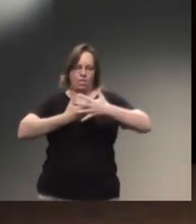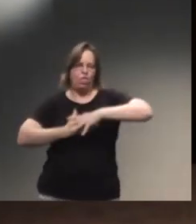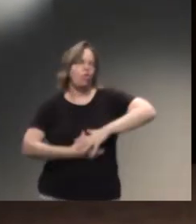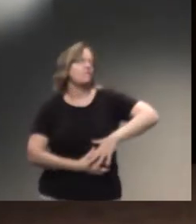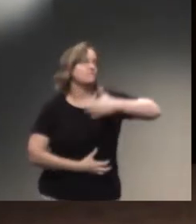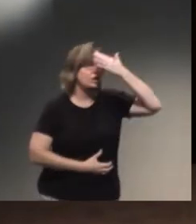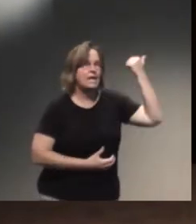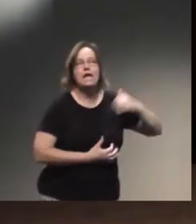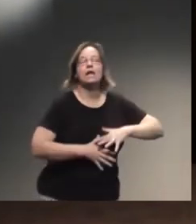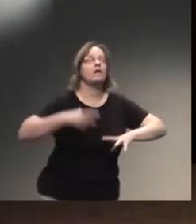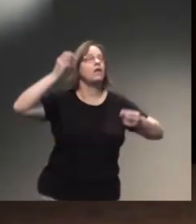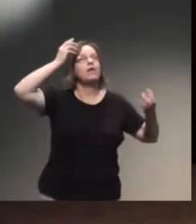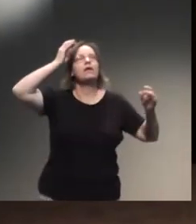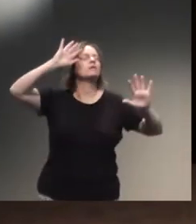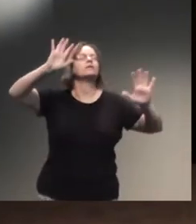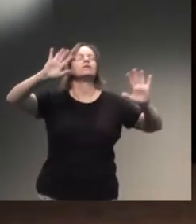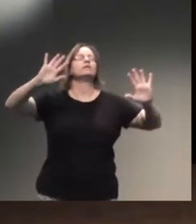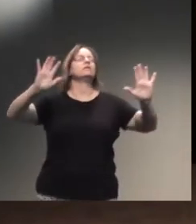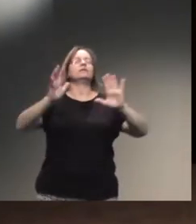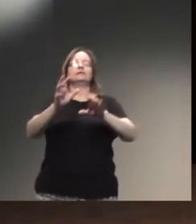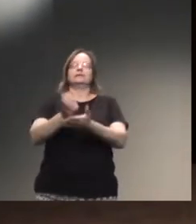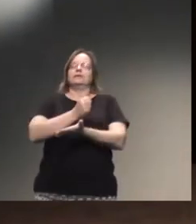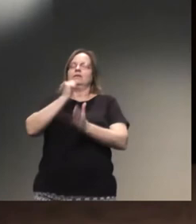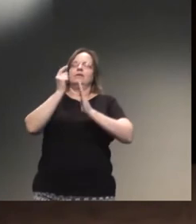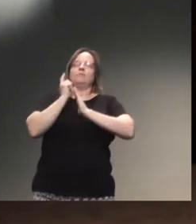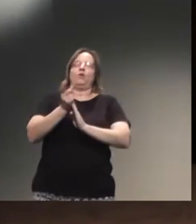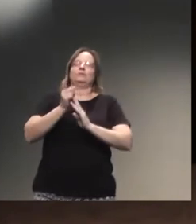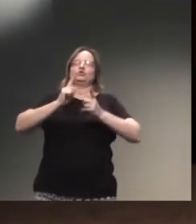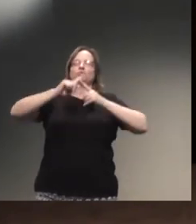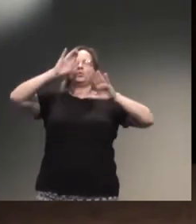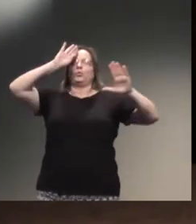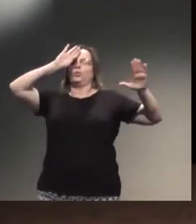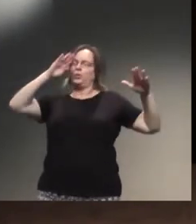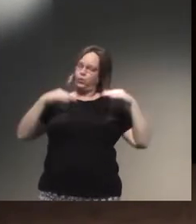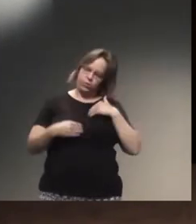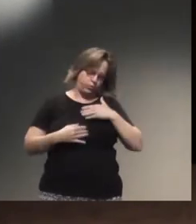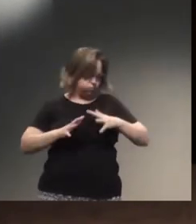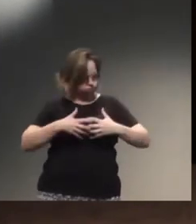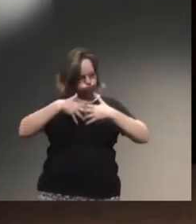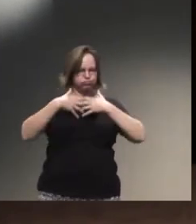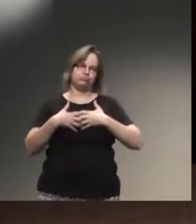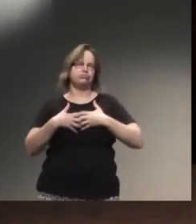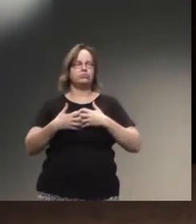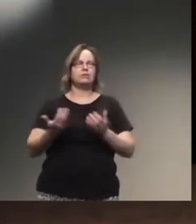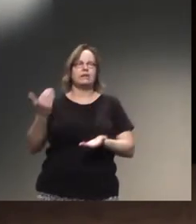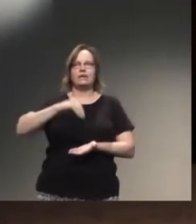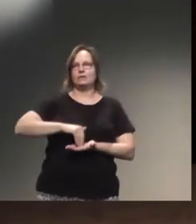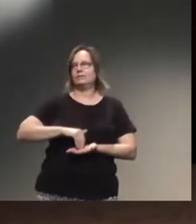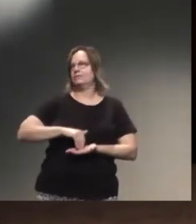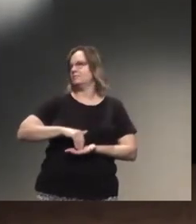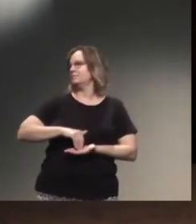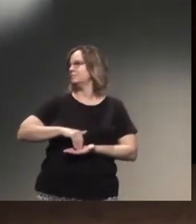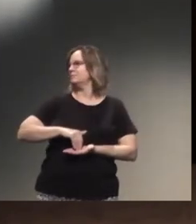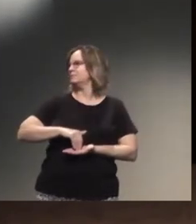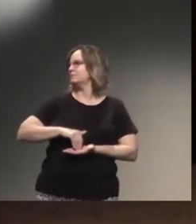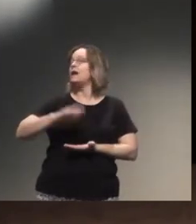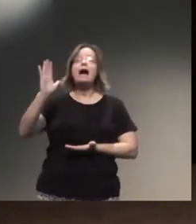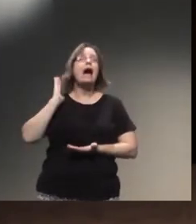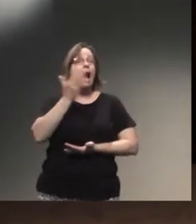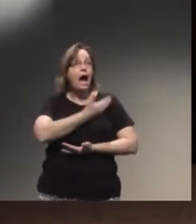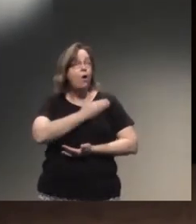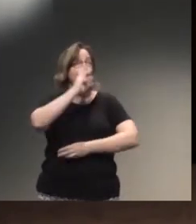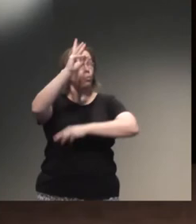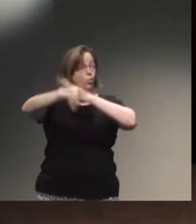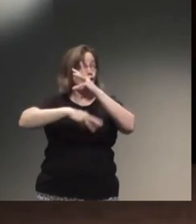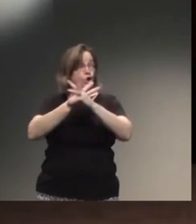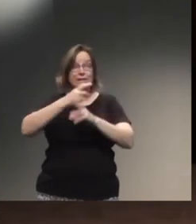because the true strength that we need, the true strength our world is looking for,